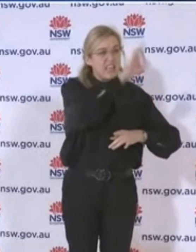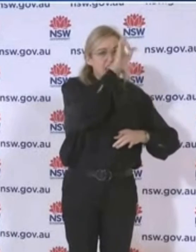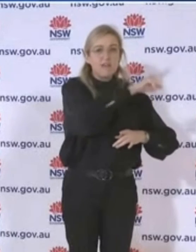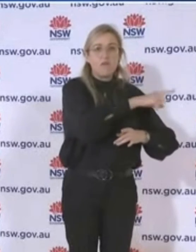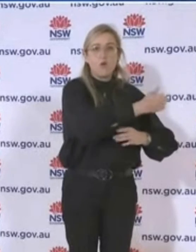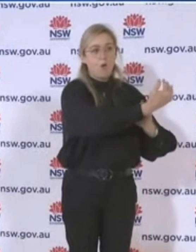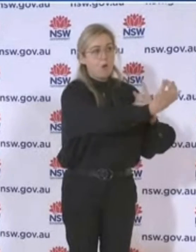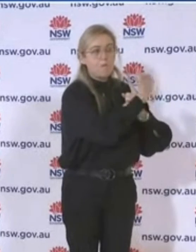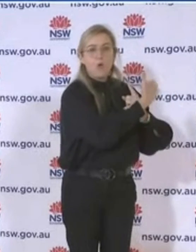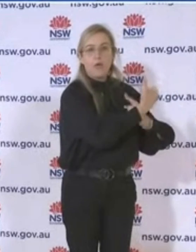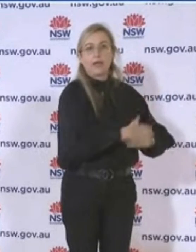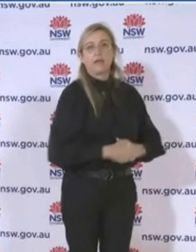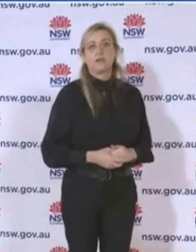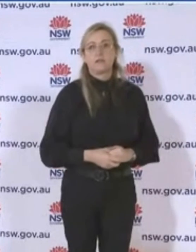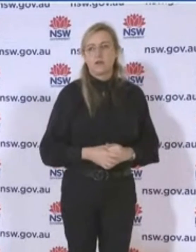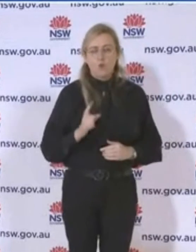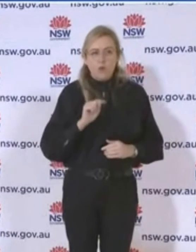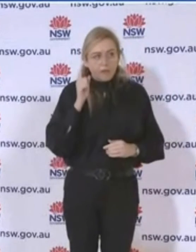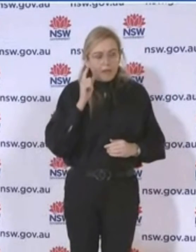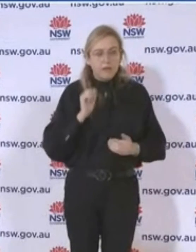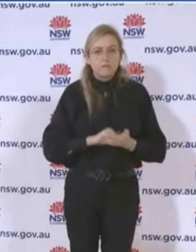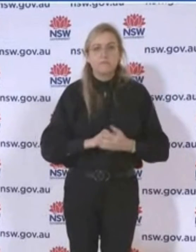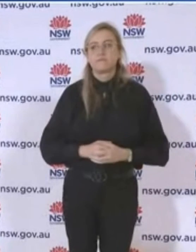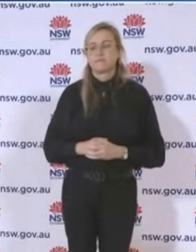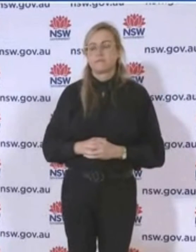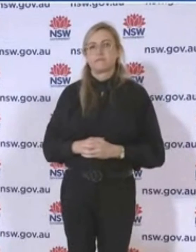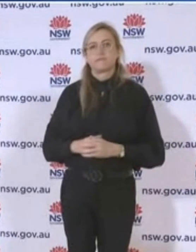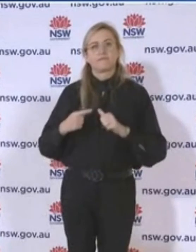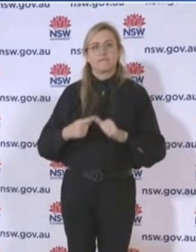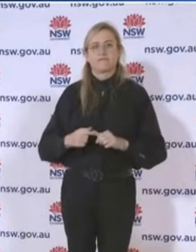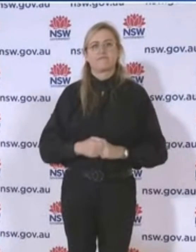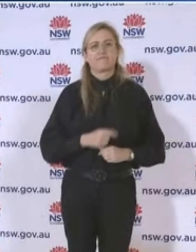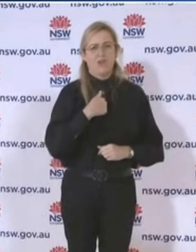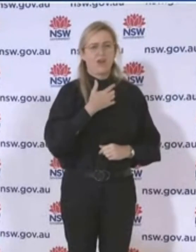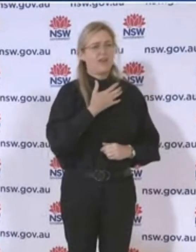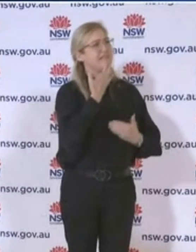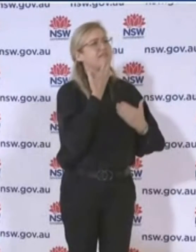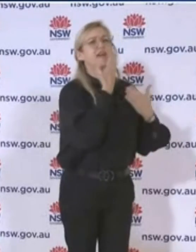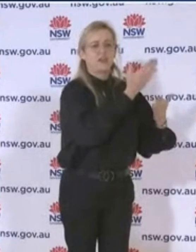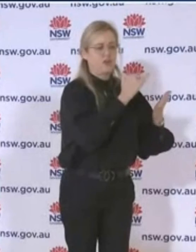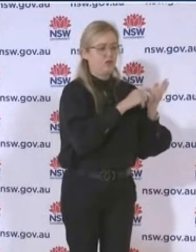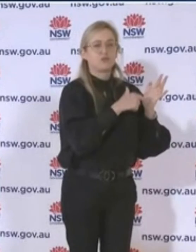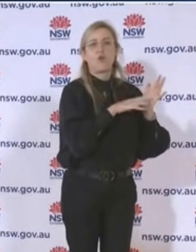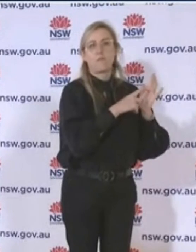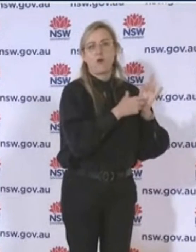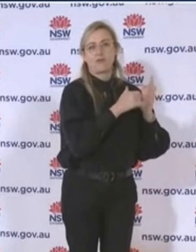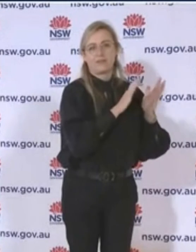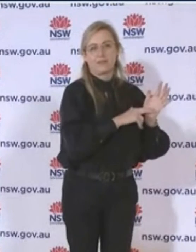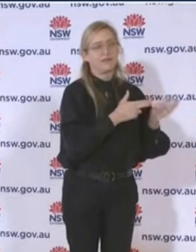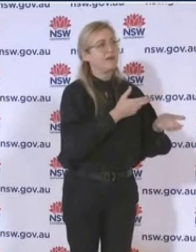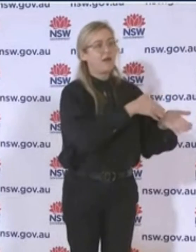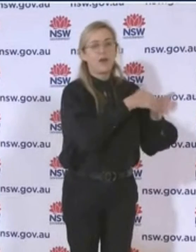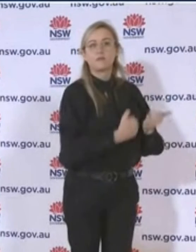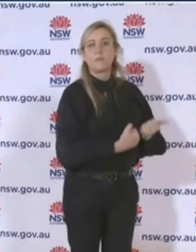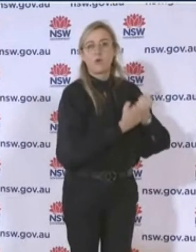his support in during the entire course of the pandemic, but especially in relation to this outbreak. Those extra doses of